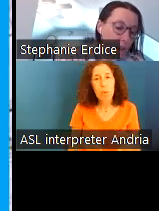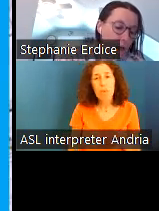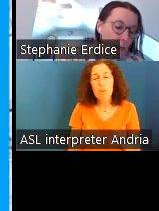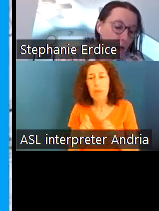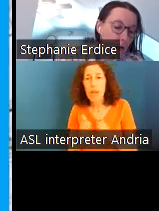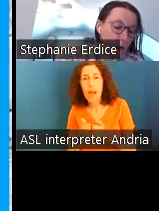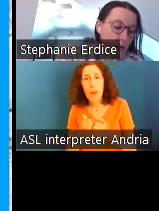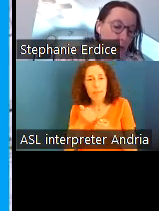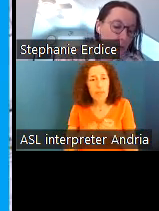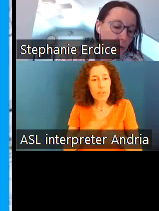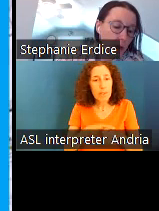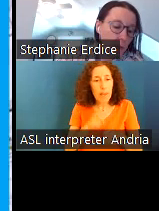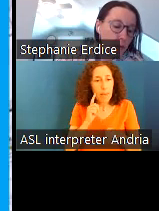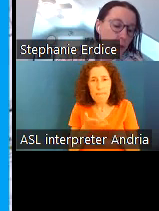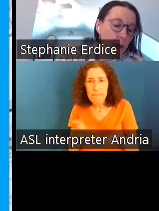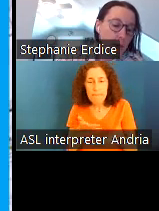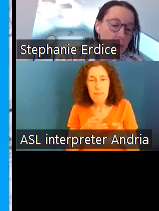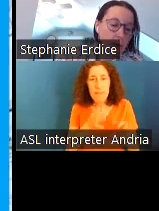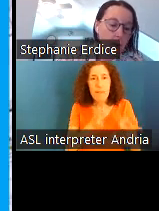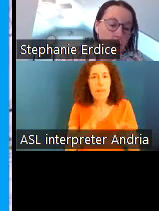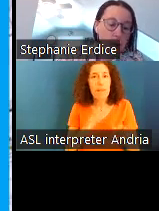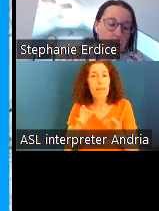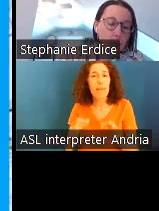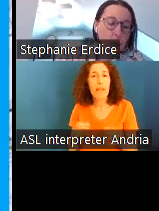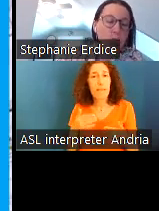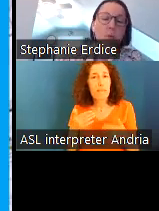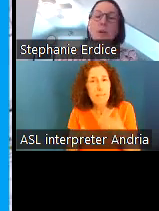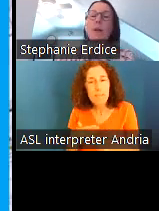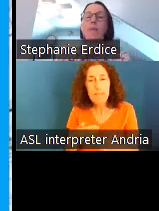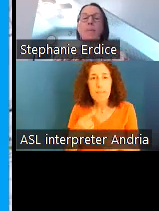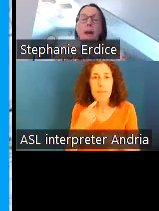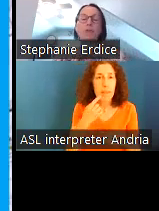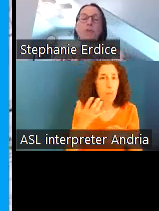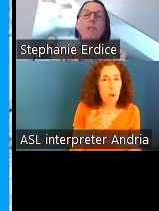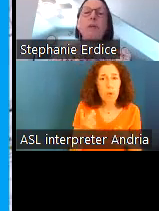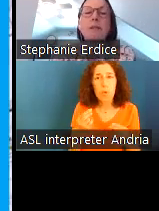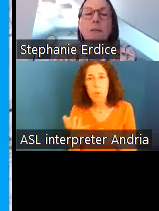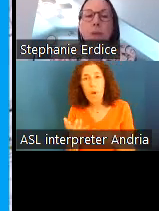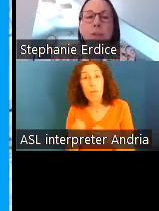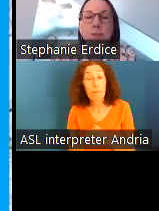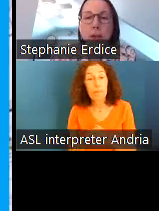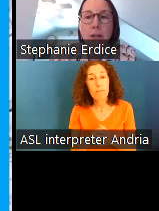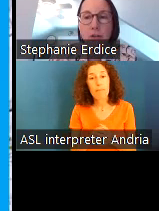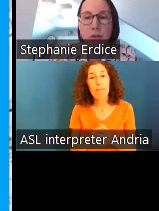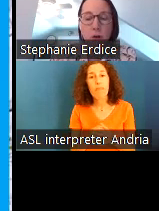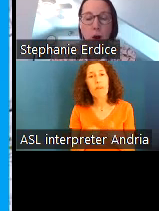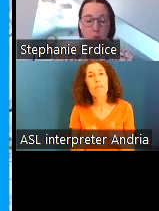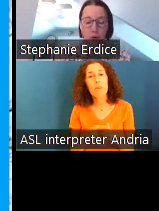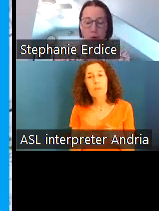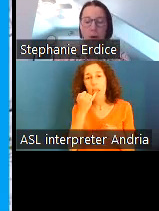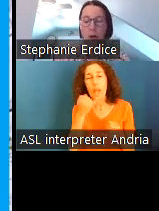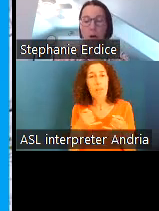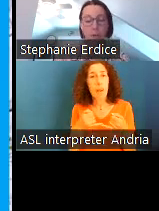So I want to talk about, we're talking about ethics and boundaries today. So we start with talking about boundaries because that plays right